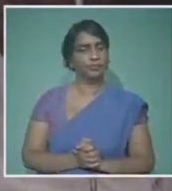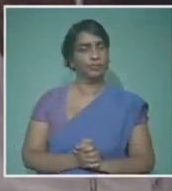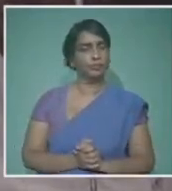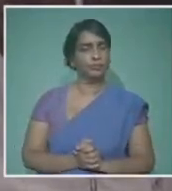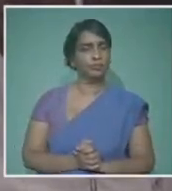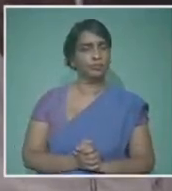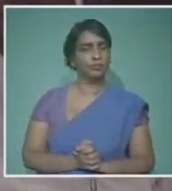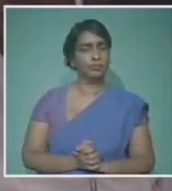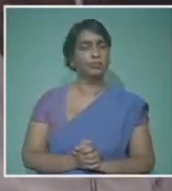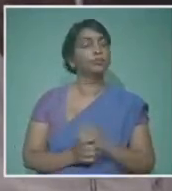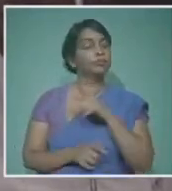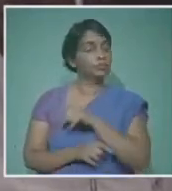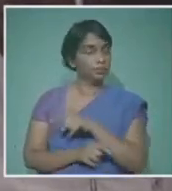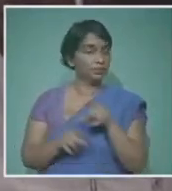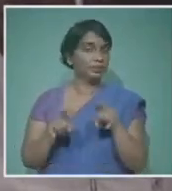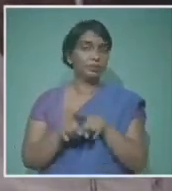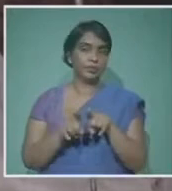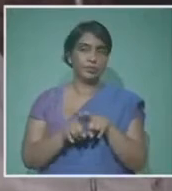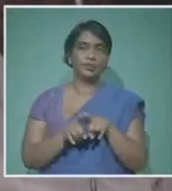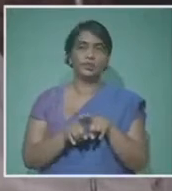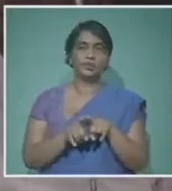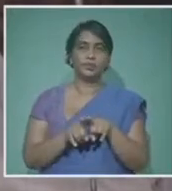such commissions